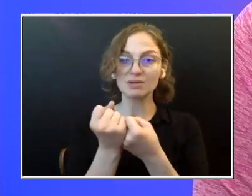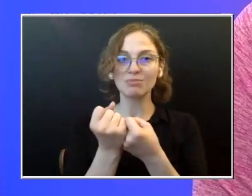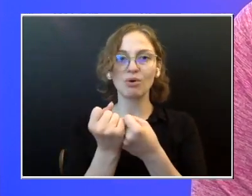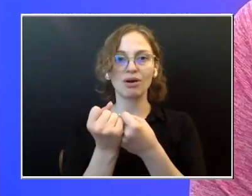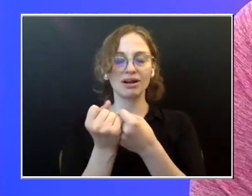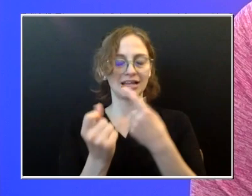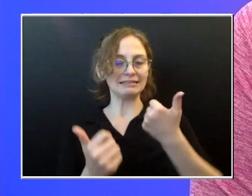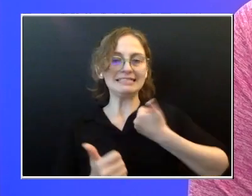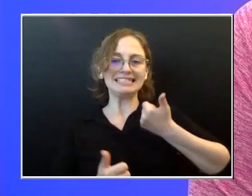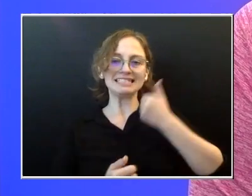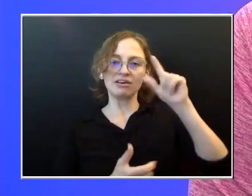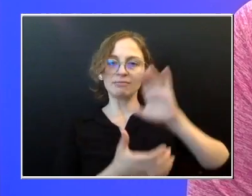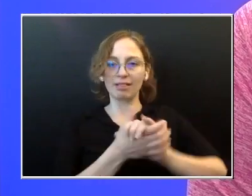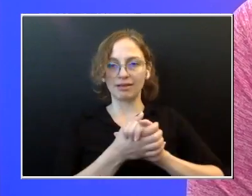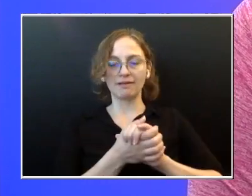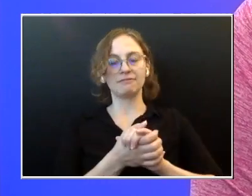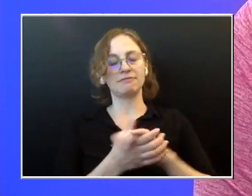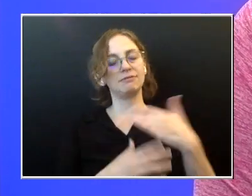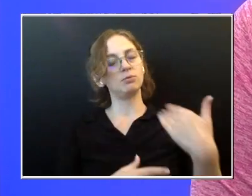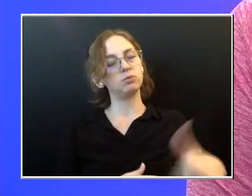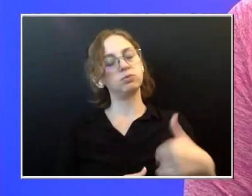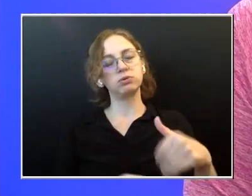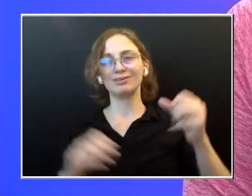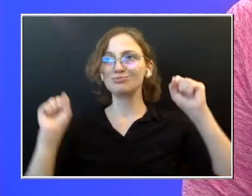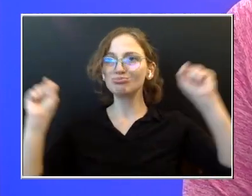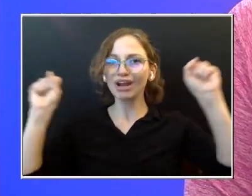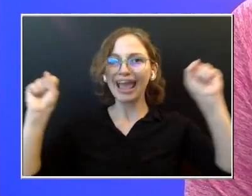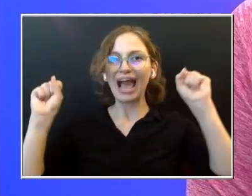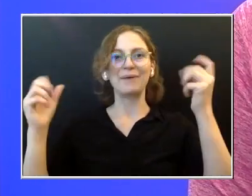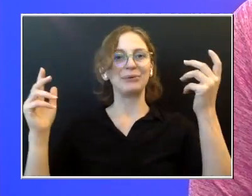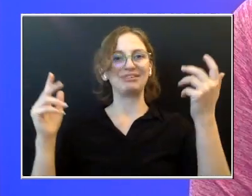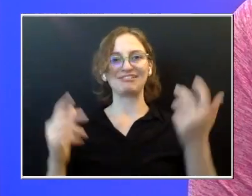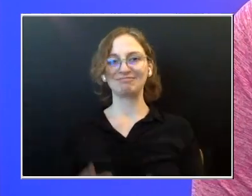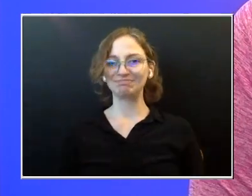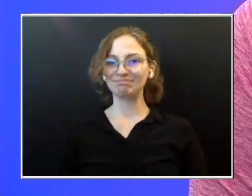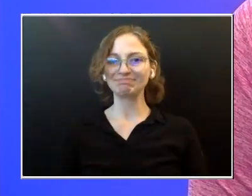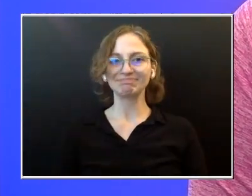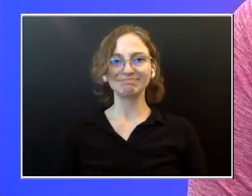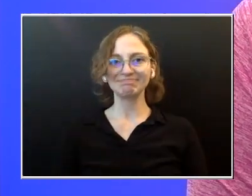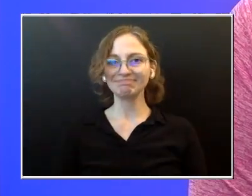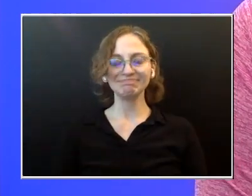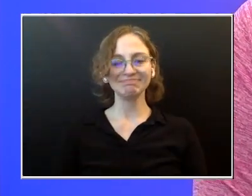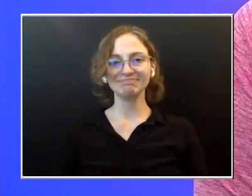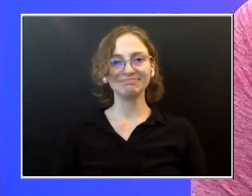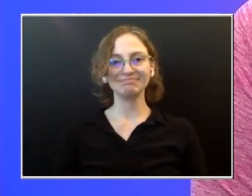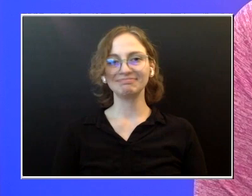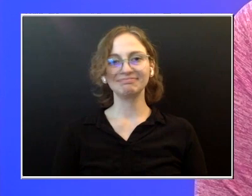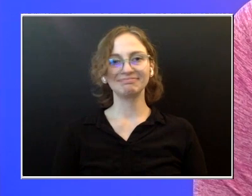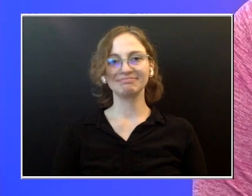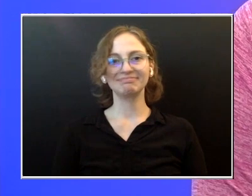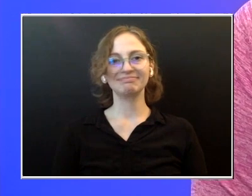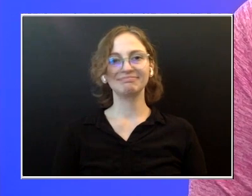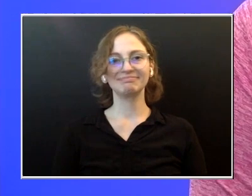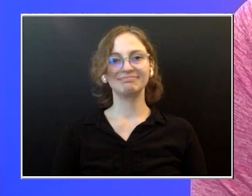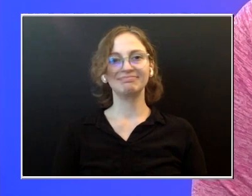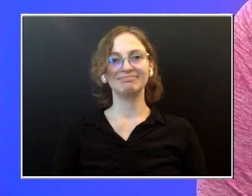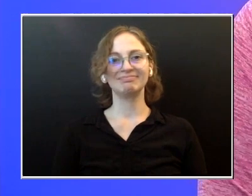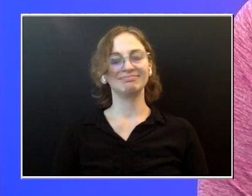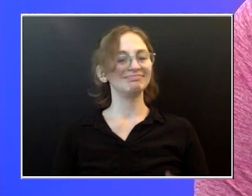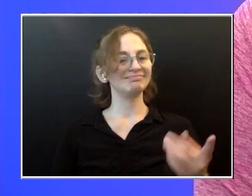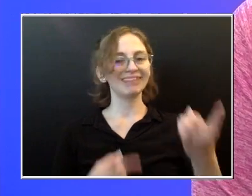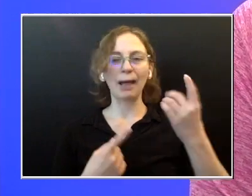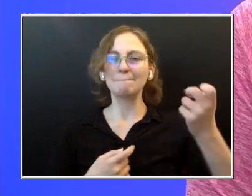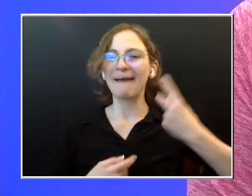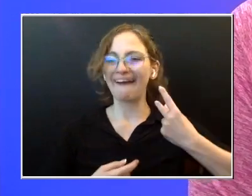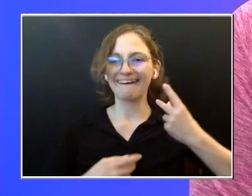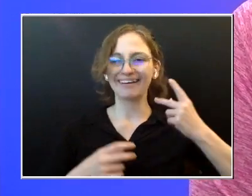you know, working out, and just to come back, to know I can come back from